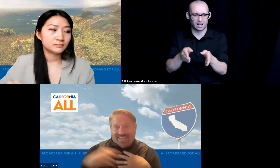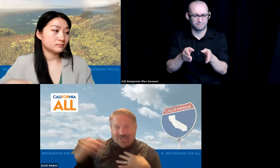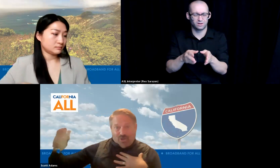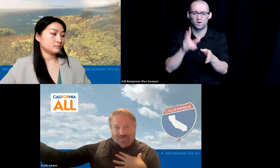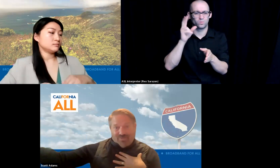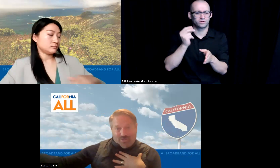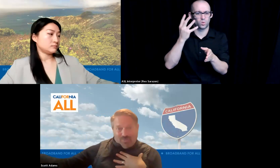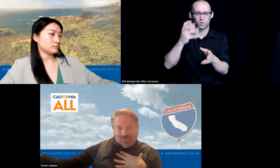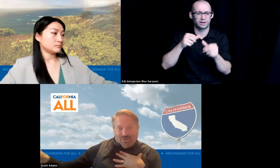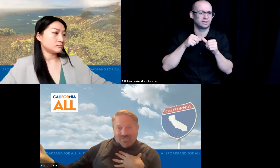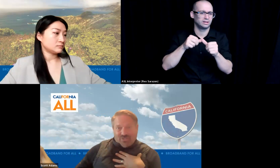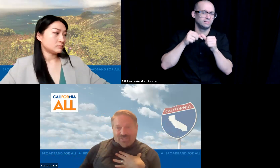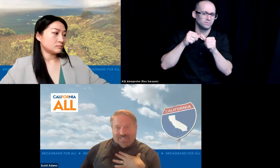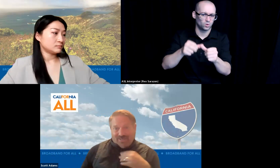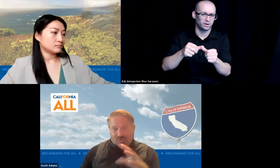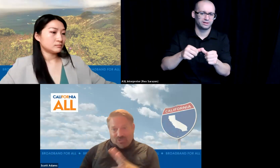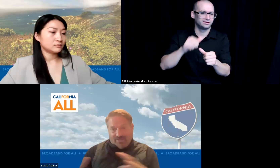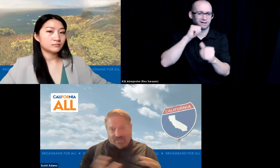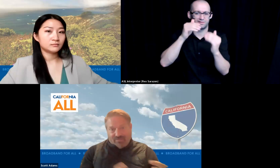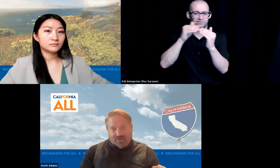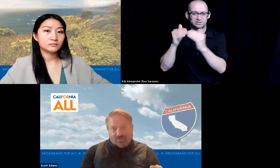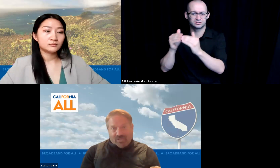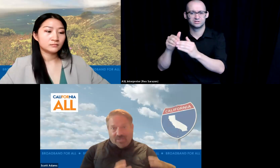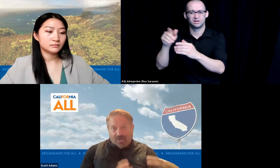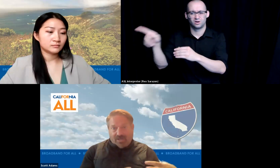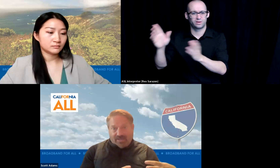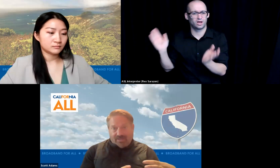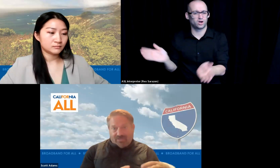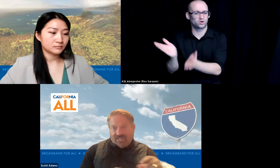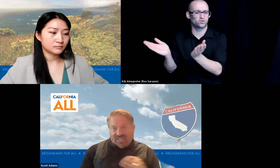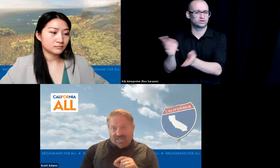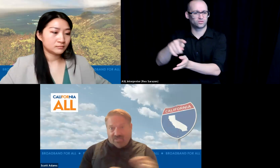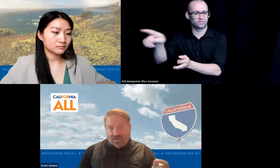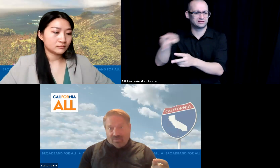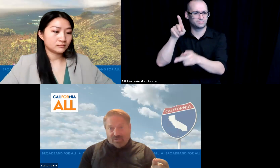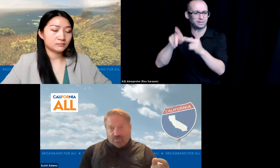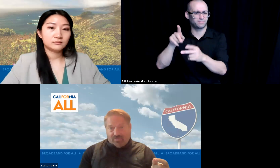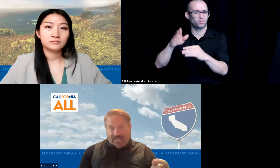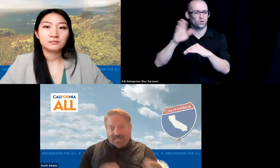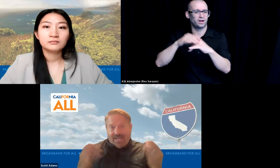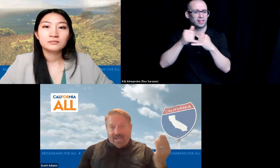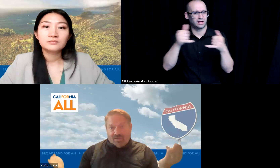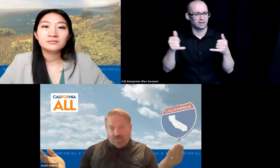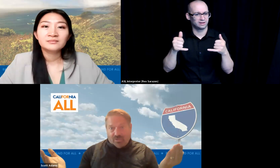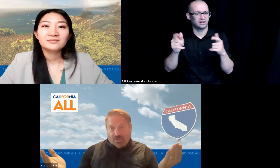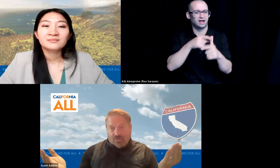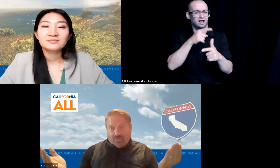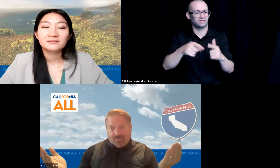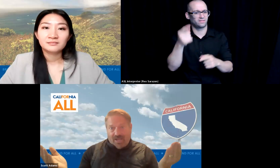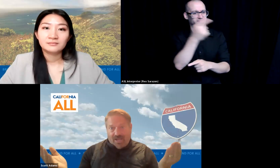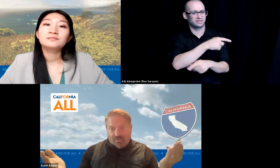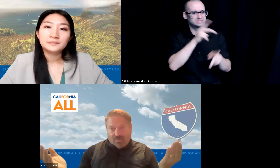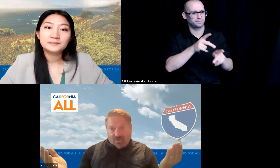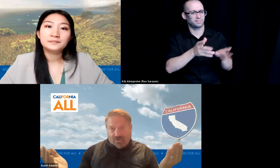by encouraging folks to put services online while leaving folks behind. It's kind of the converse. We're saying, how can we do